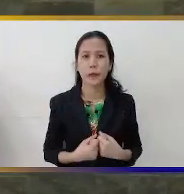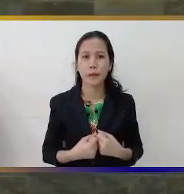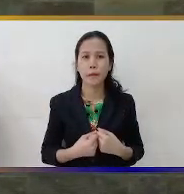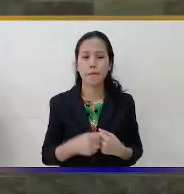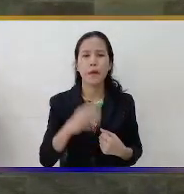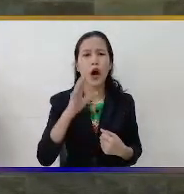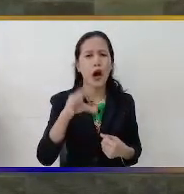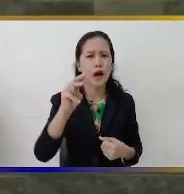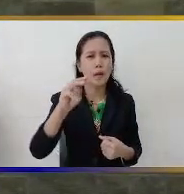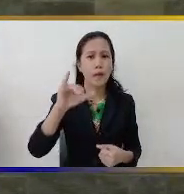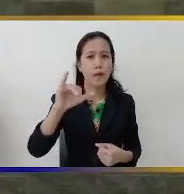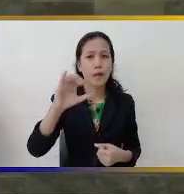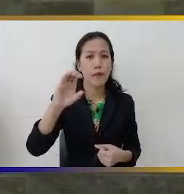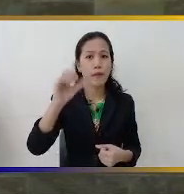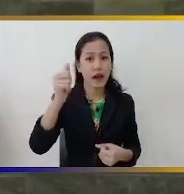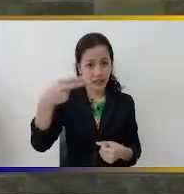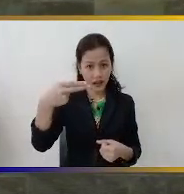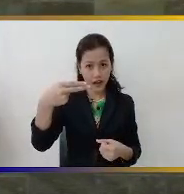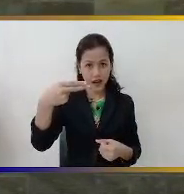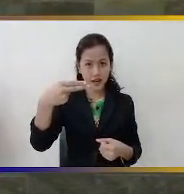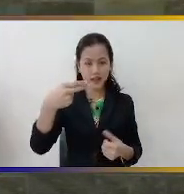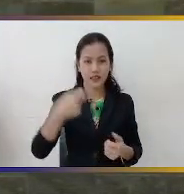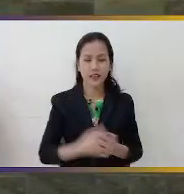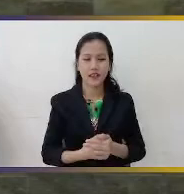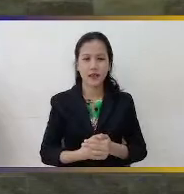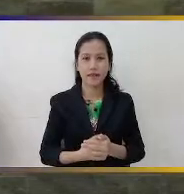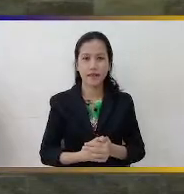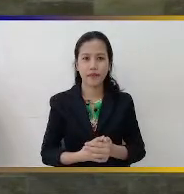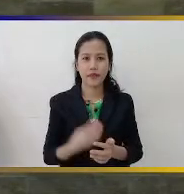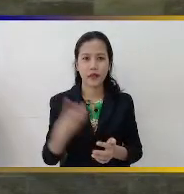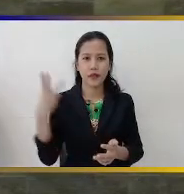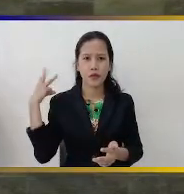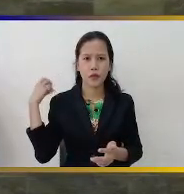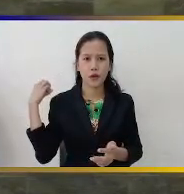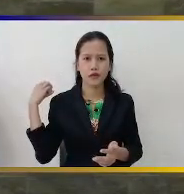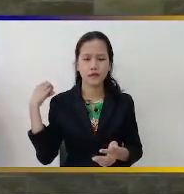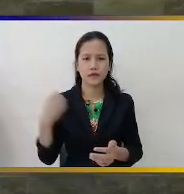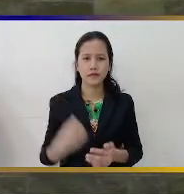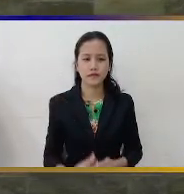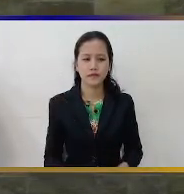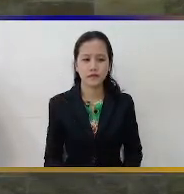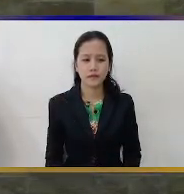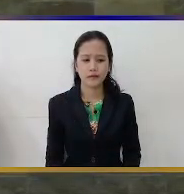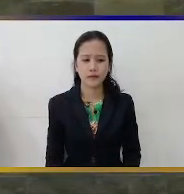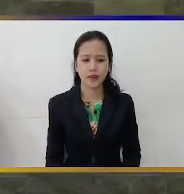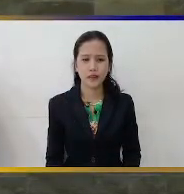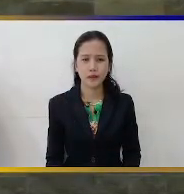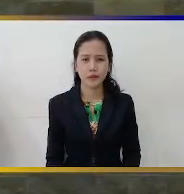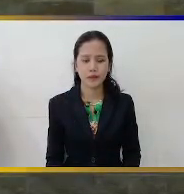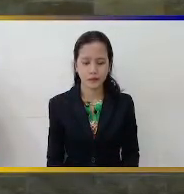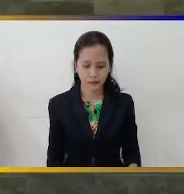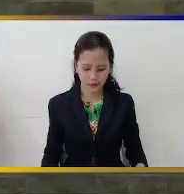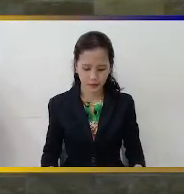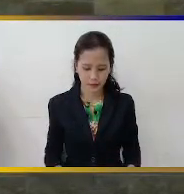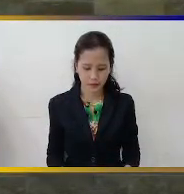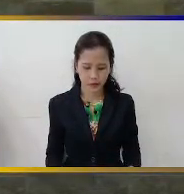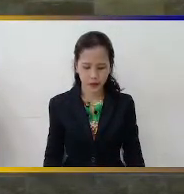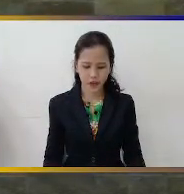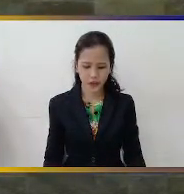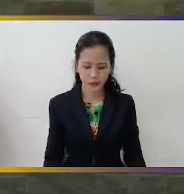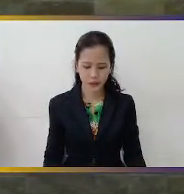Si Micah po ay, Micah was from Moresh Gath. Okay, ang sabi dyan po sa verse number